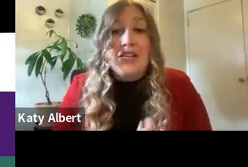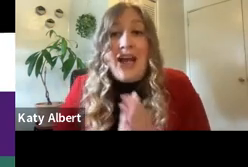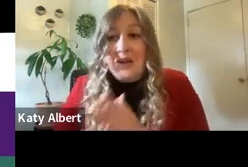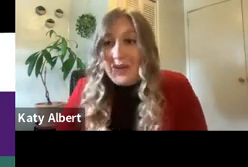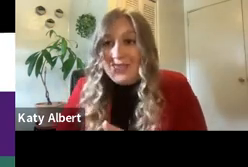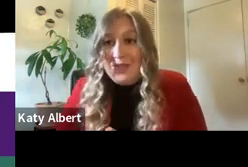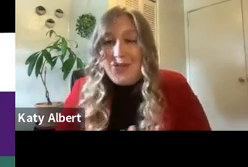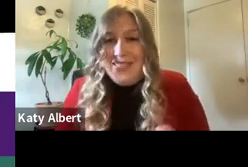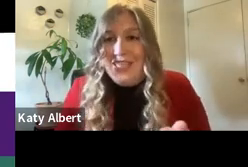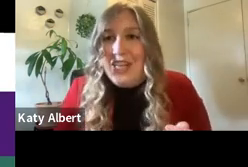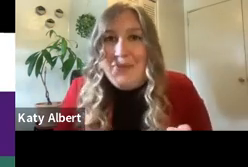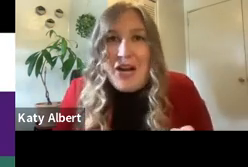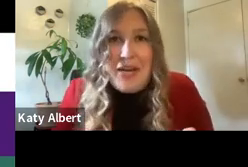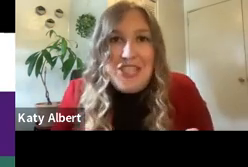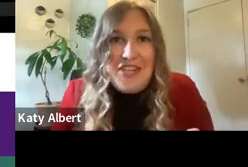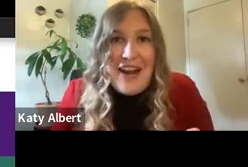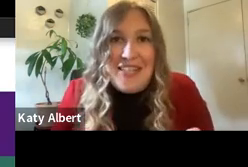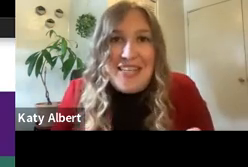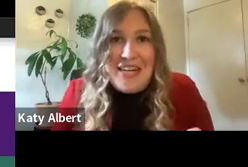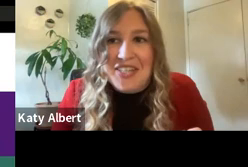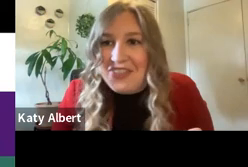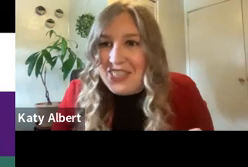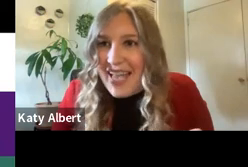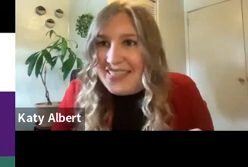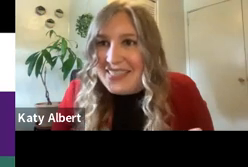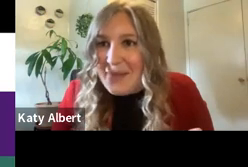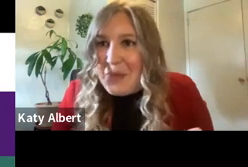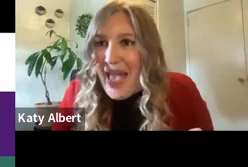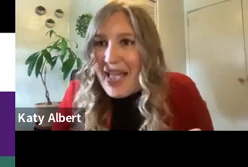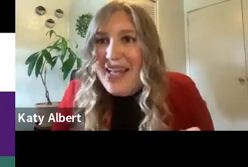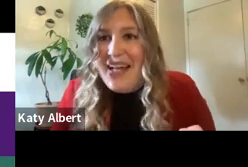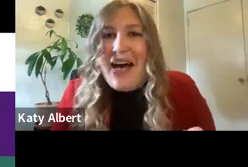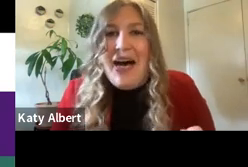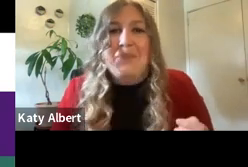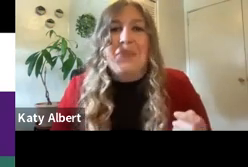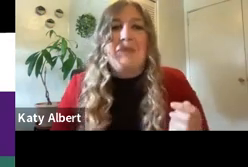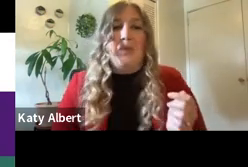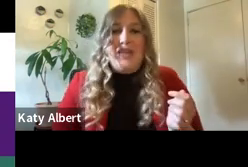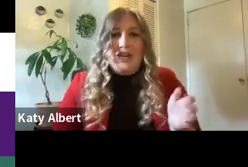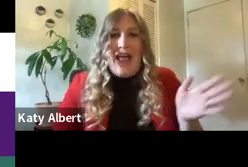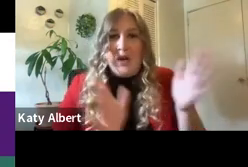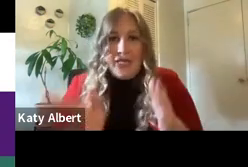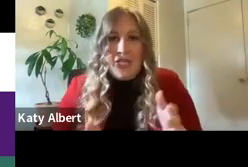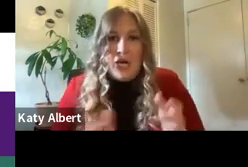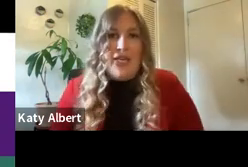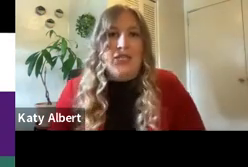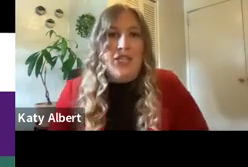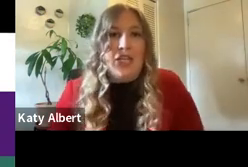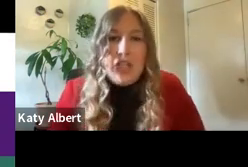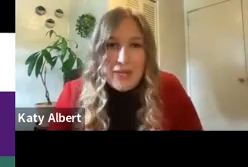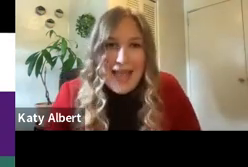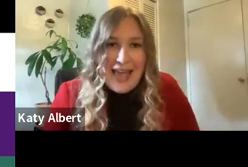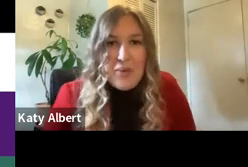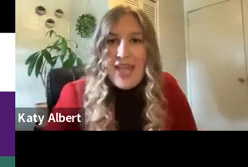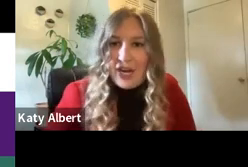So we are now going to transition. I'm not quite sure if Erin's here or if she's had to step away, but we are now going to go into